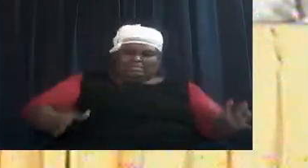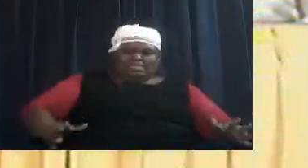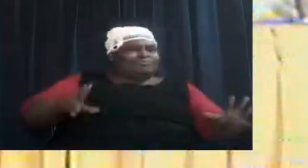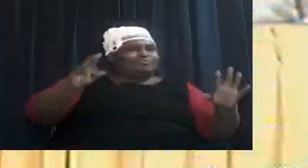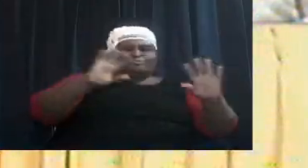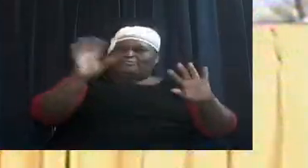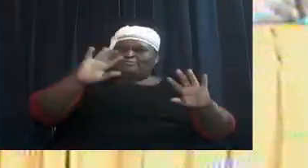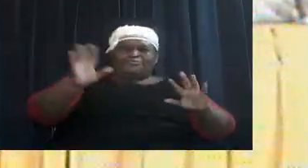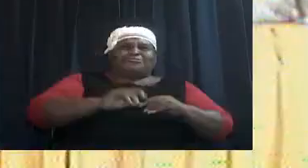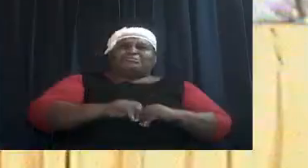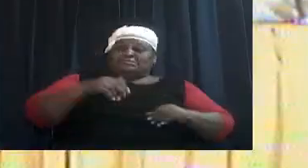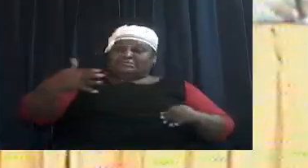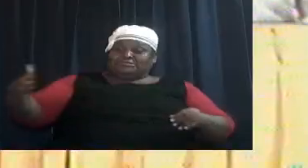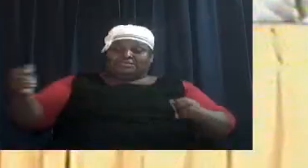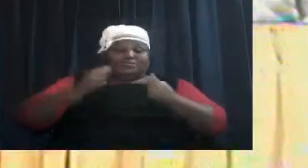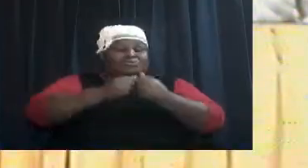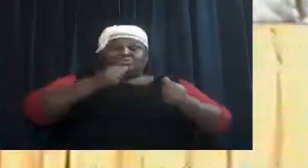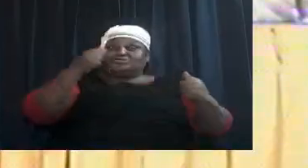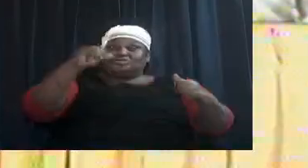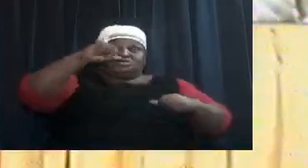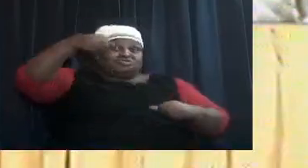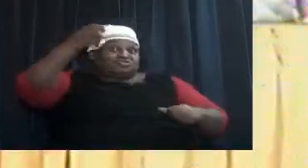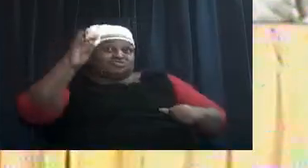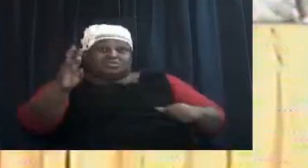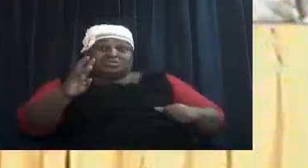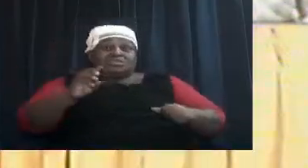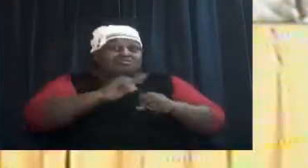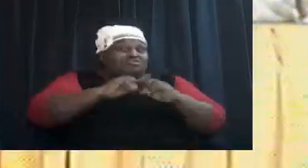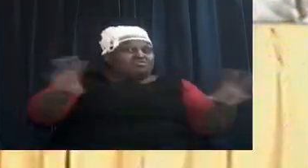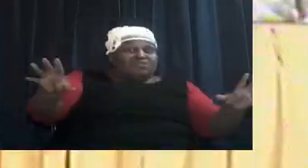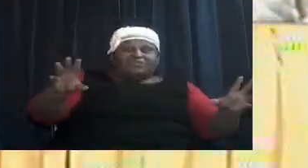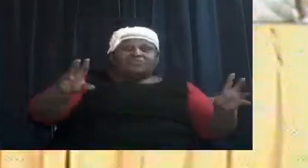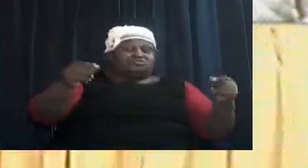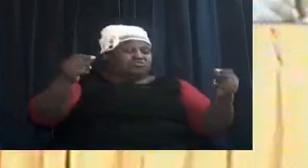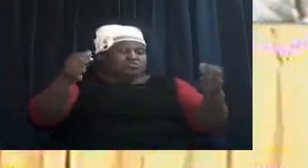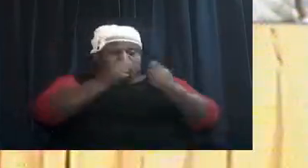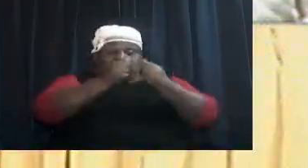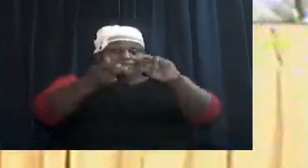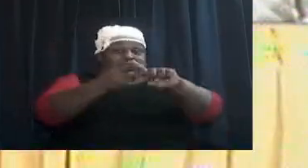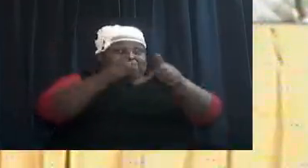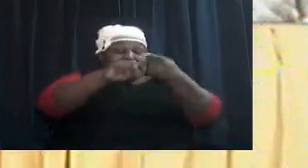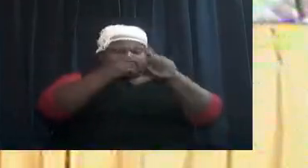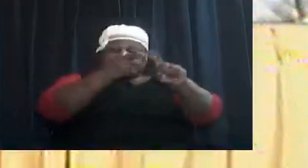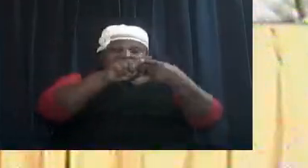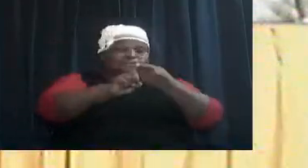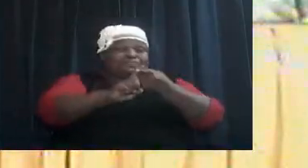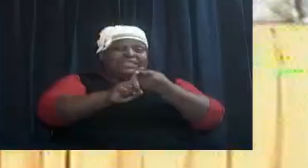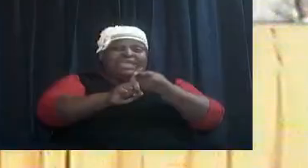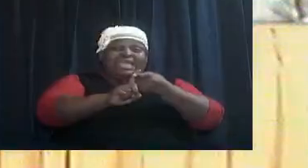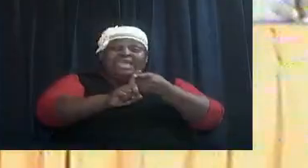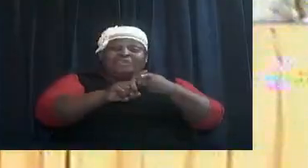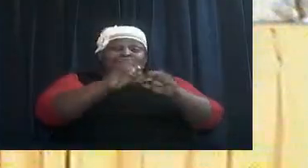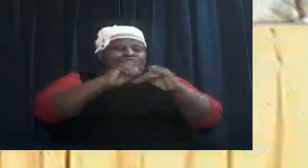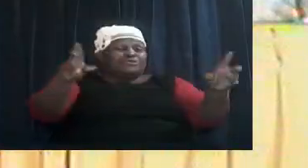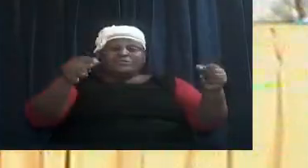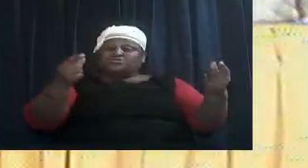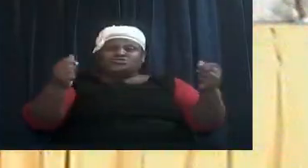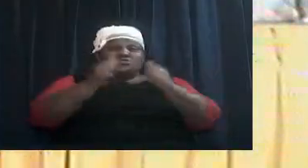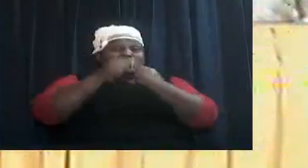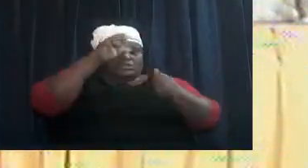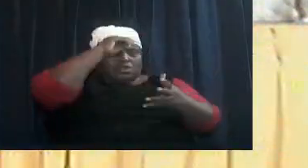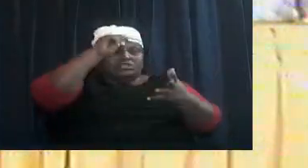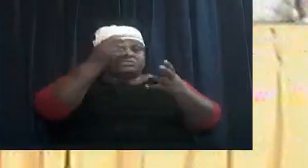The thing with Judah is that it has nothing to do with her friends. It had nothing to do with her husband and the